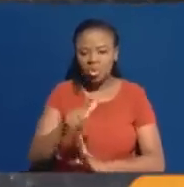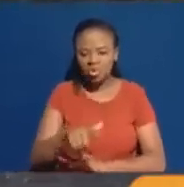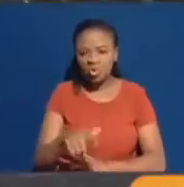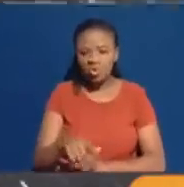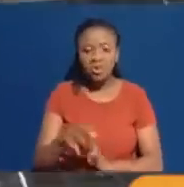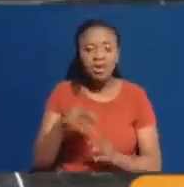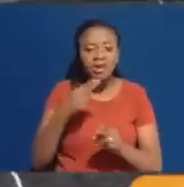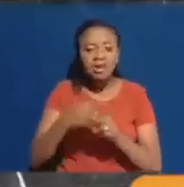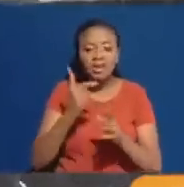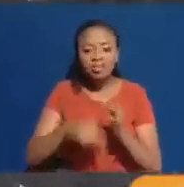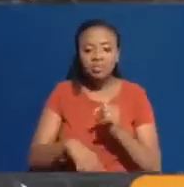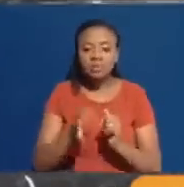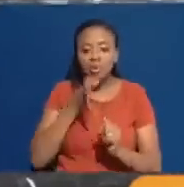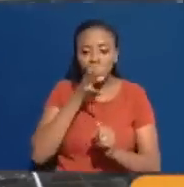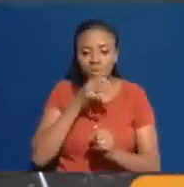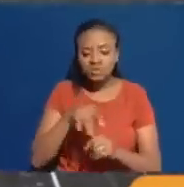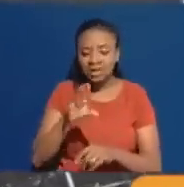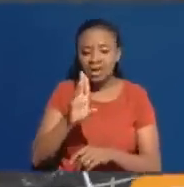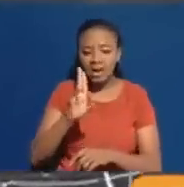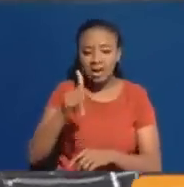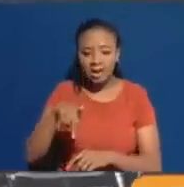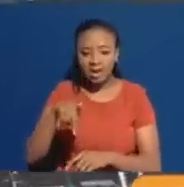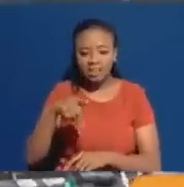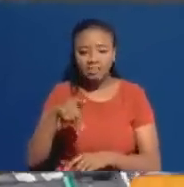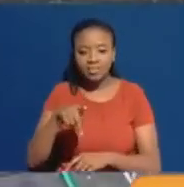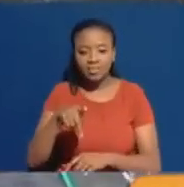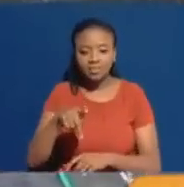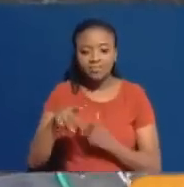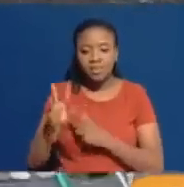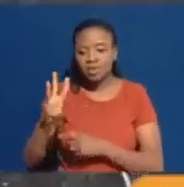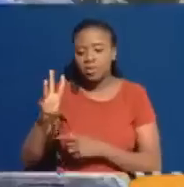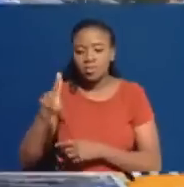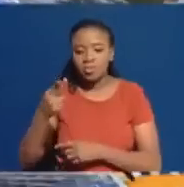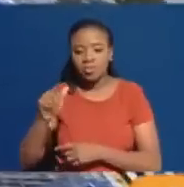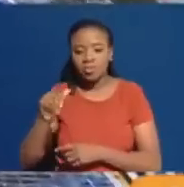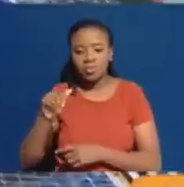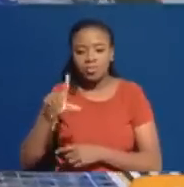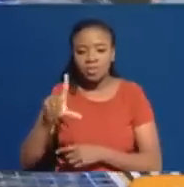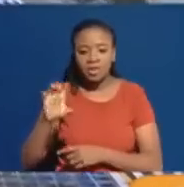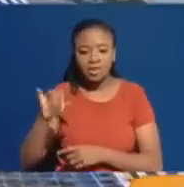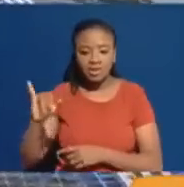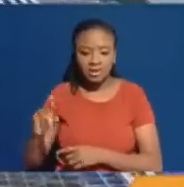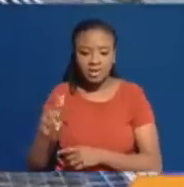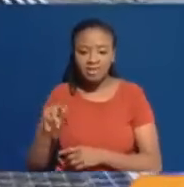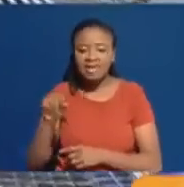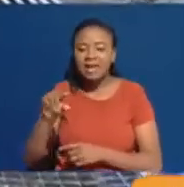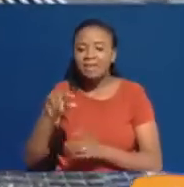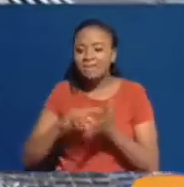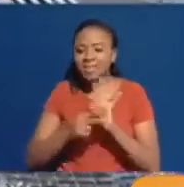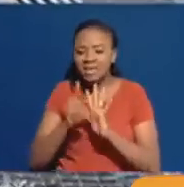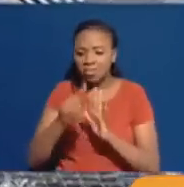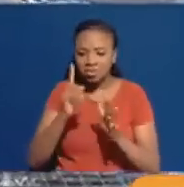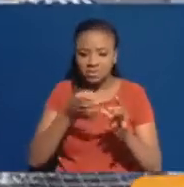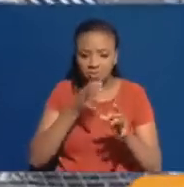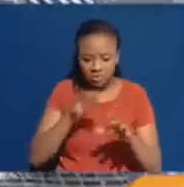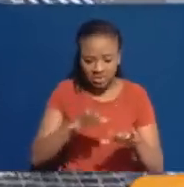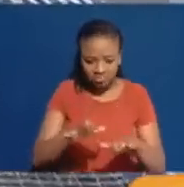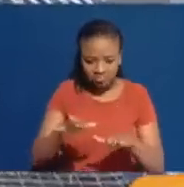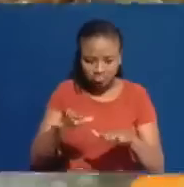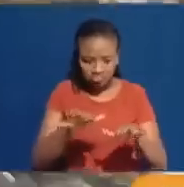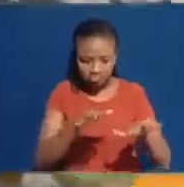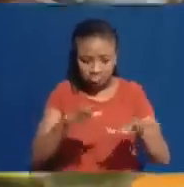called potted upwelling, where changes in wind direction affect the currents in the lake, causing the mixing of the